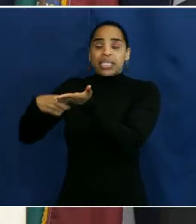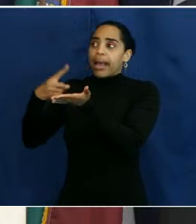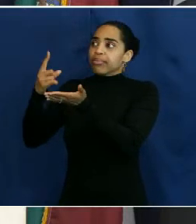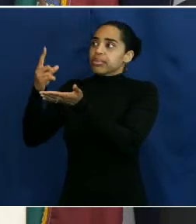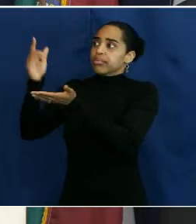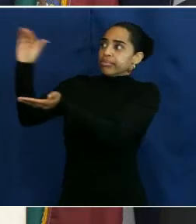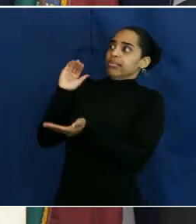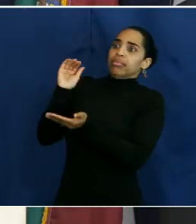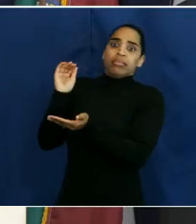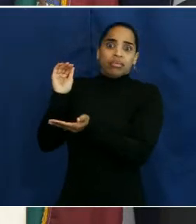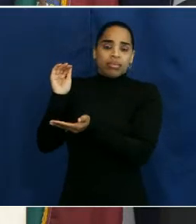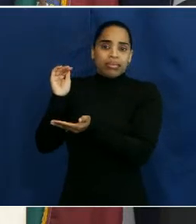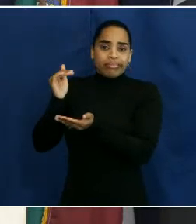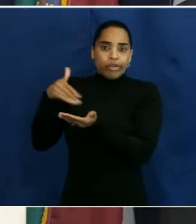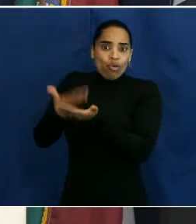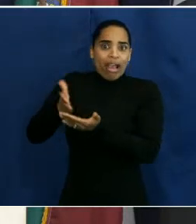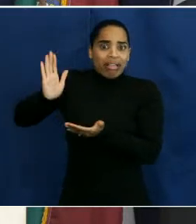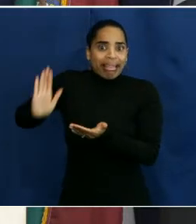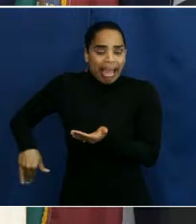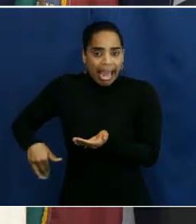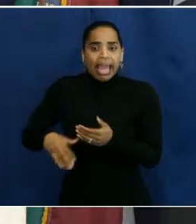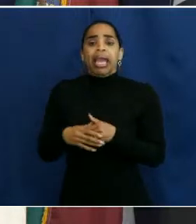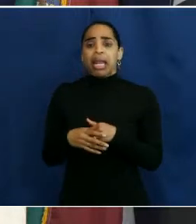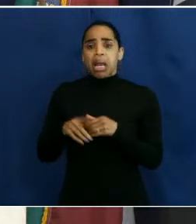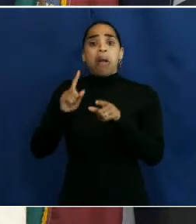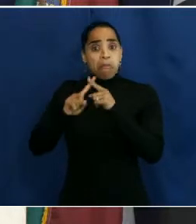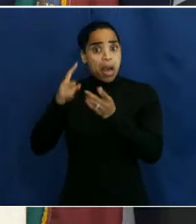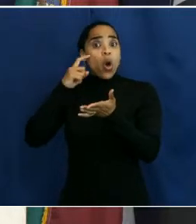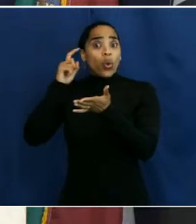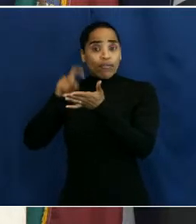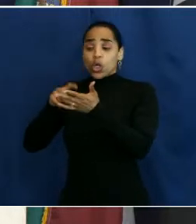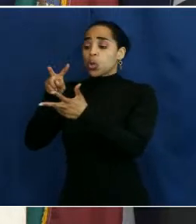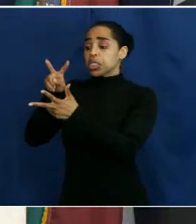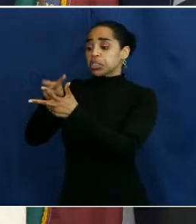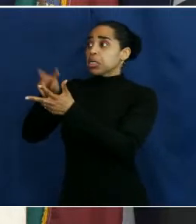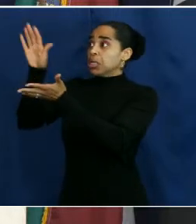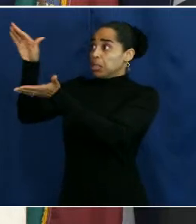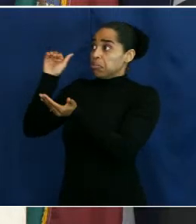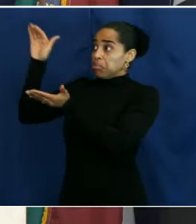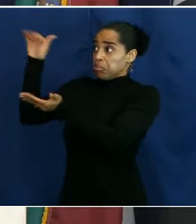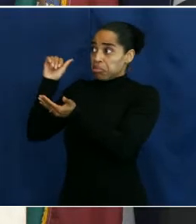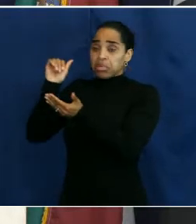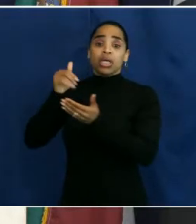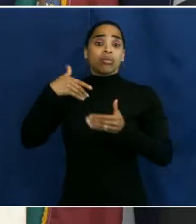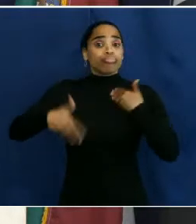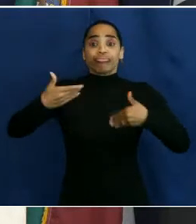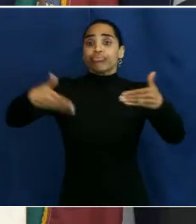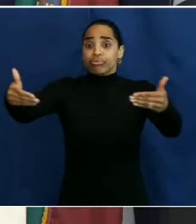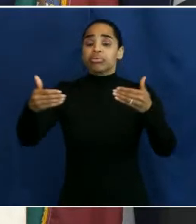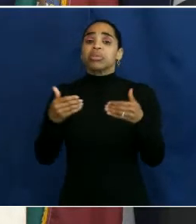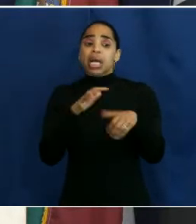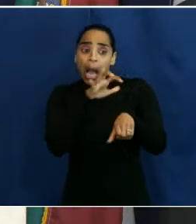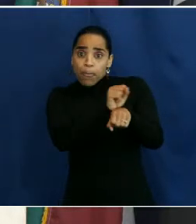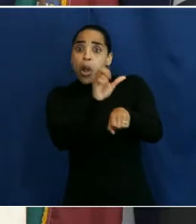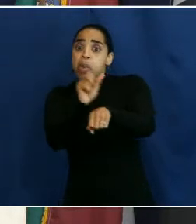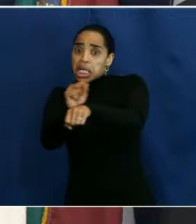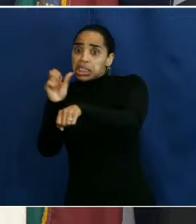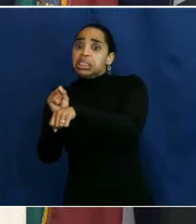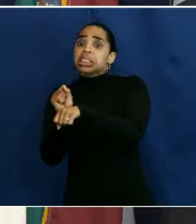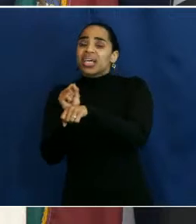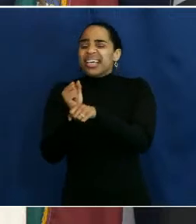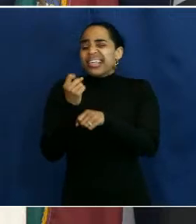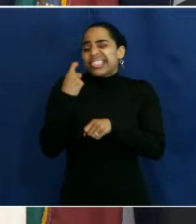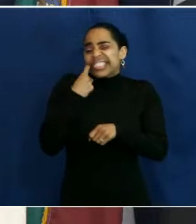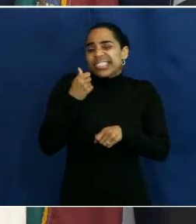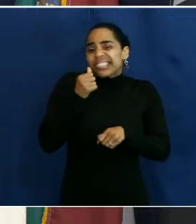late. We have seen good utilization and uptick of appointments. There was a slight slowing in the last